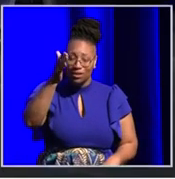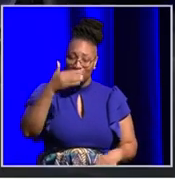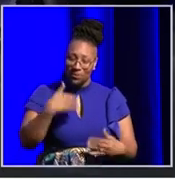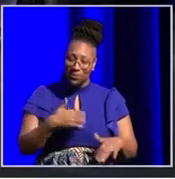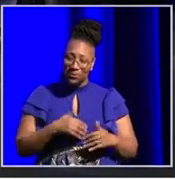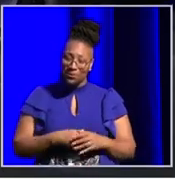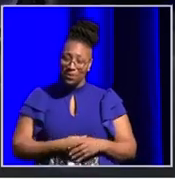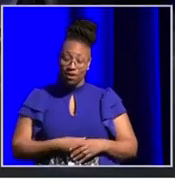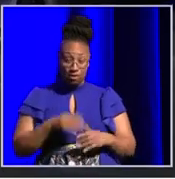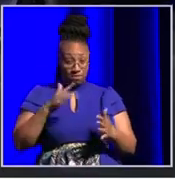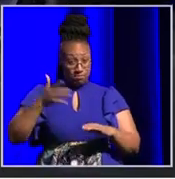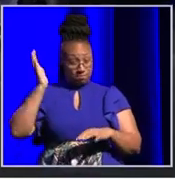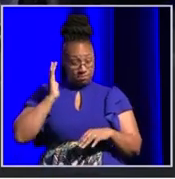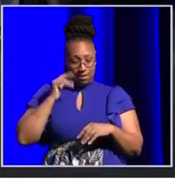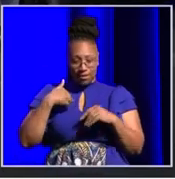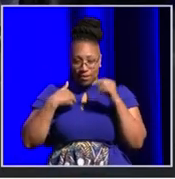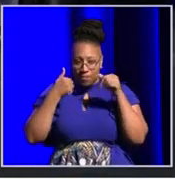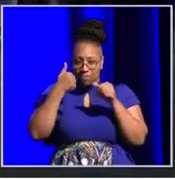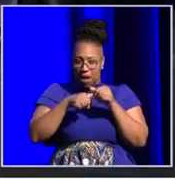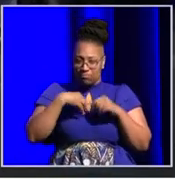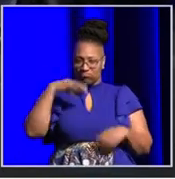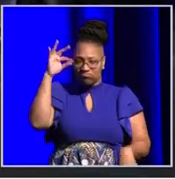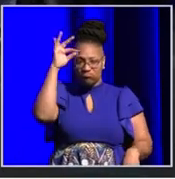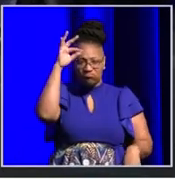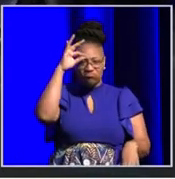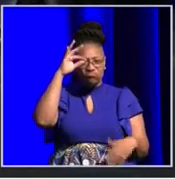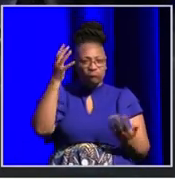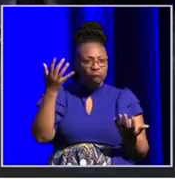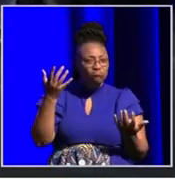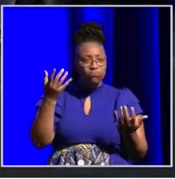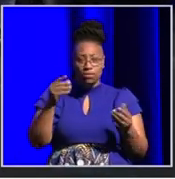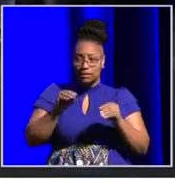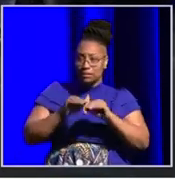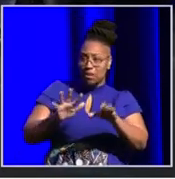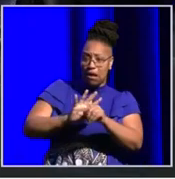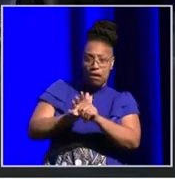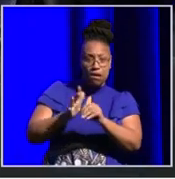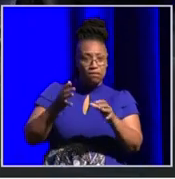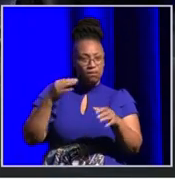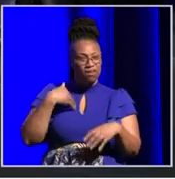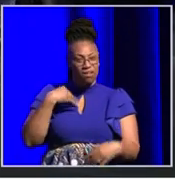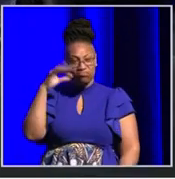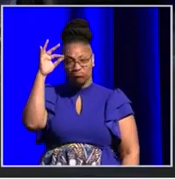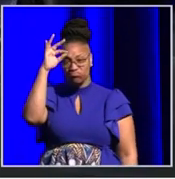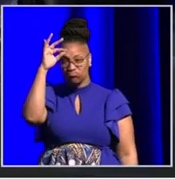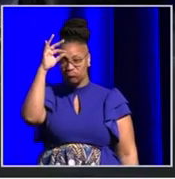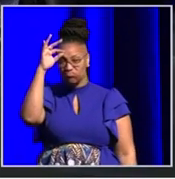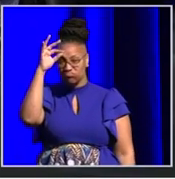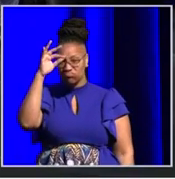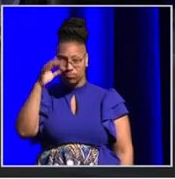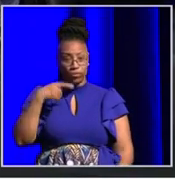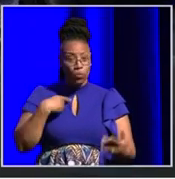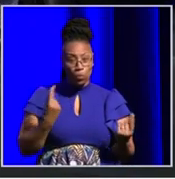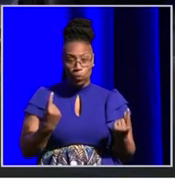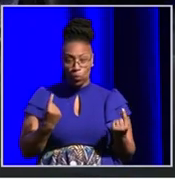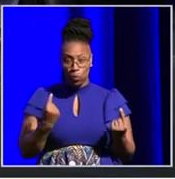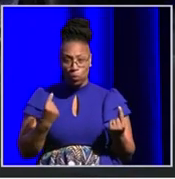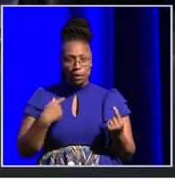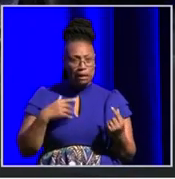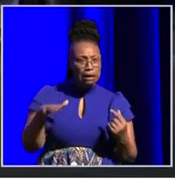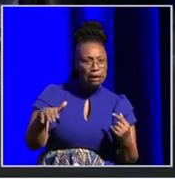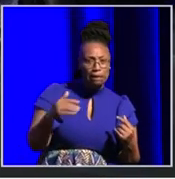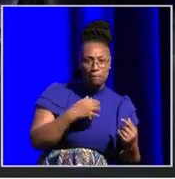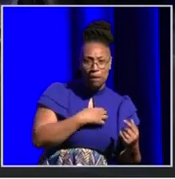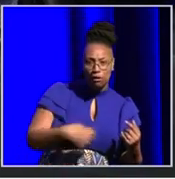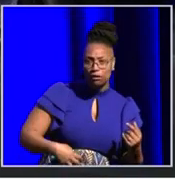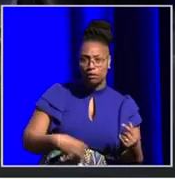and our futures. We had to come together from the leadership of our mayor, to innovative actions by our council, to the resiliency and resolve of DC government